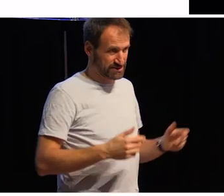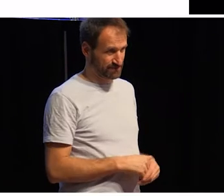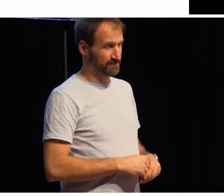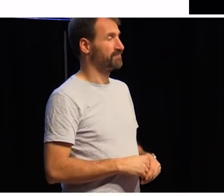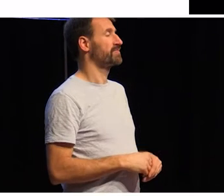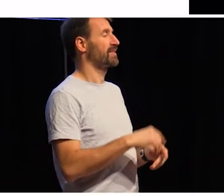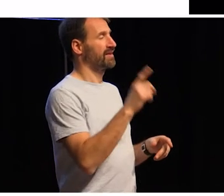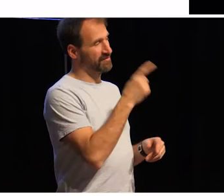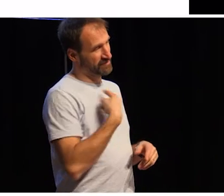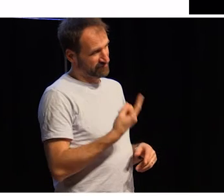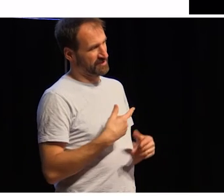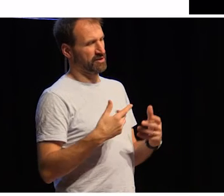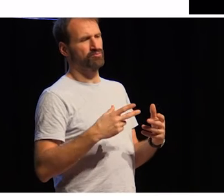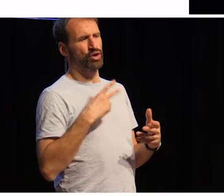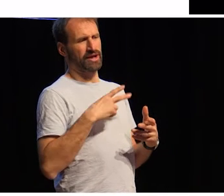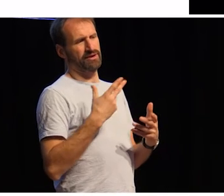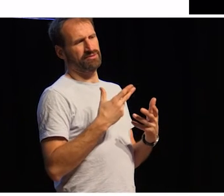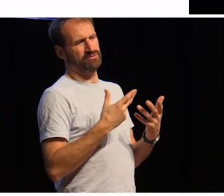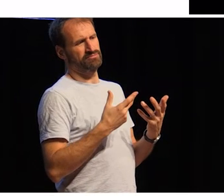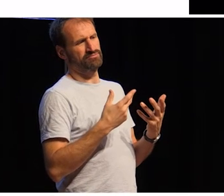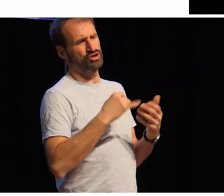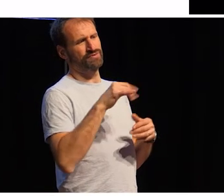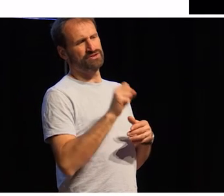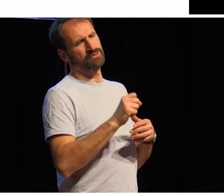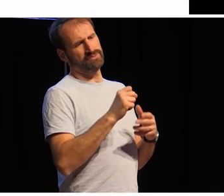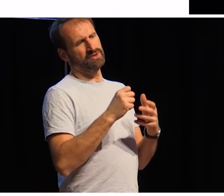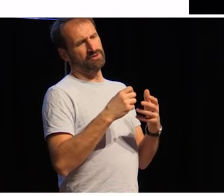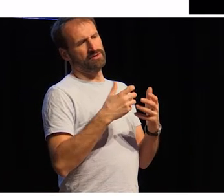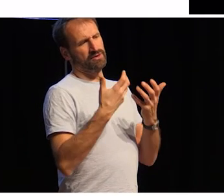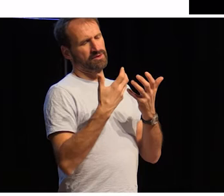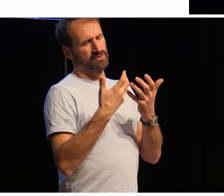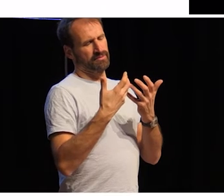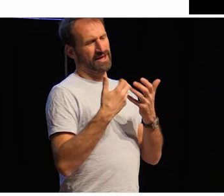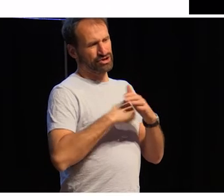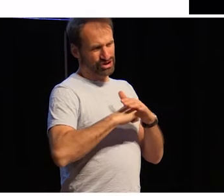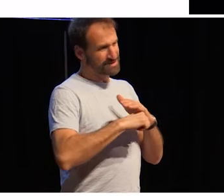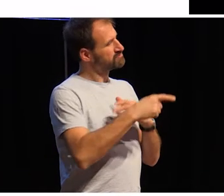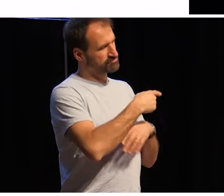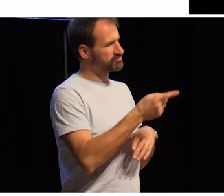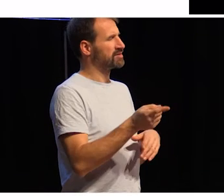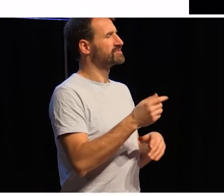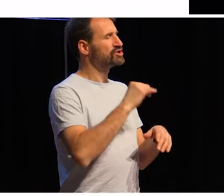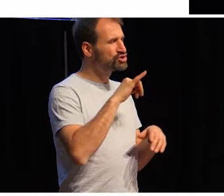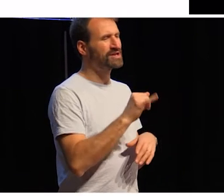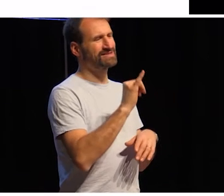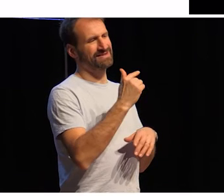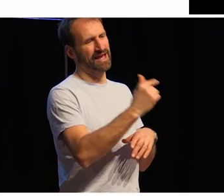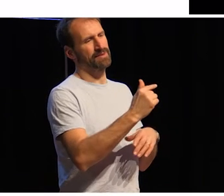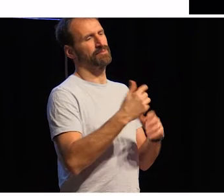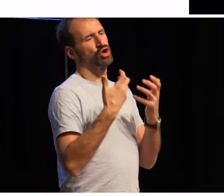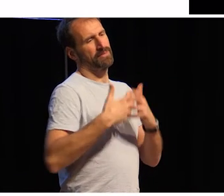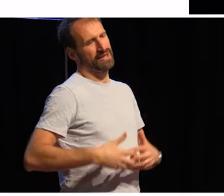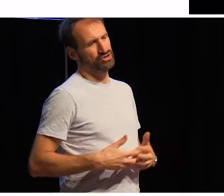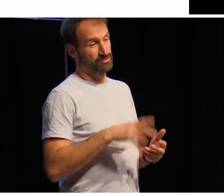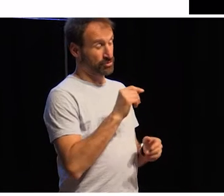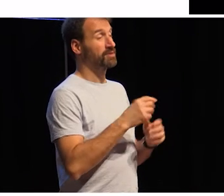modern JavaScript engines is just-in-time compilation. So the machine code is generated during runtime rather